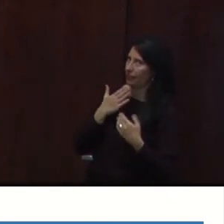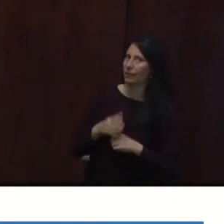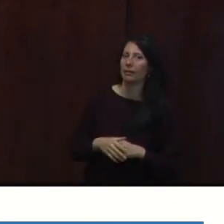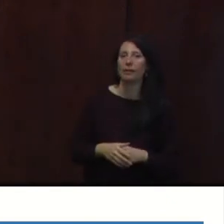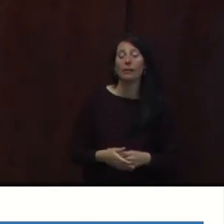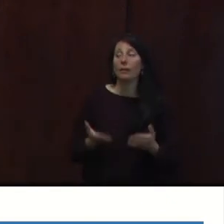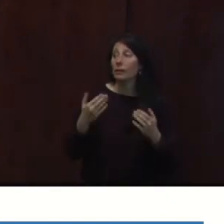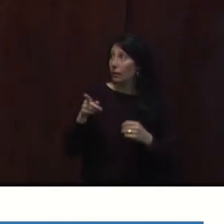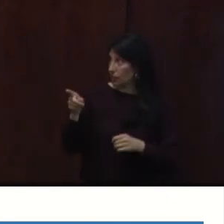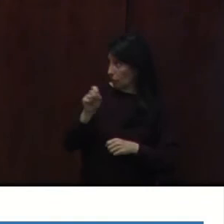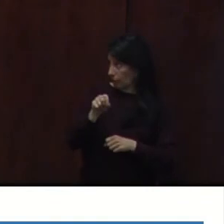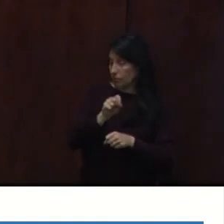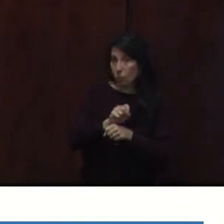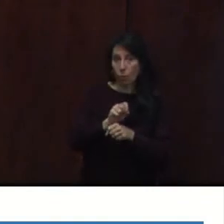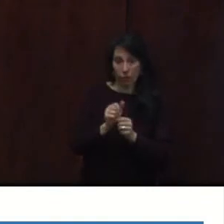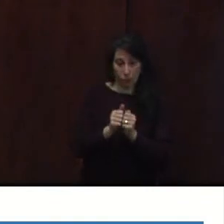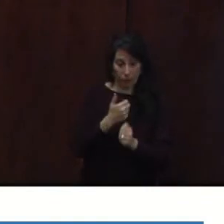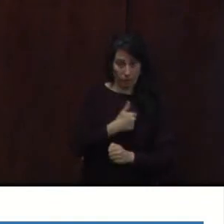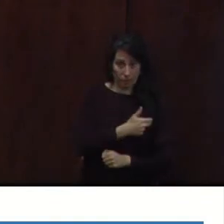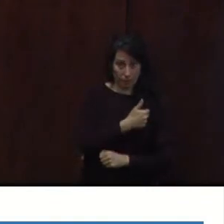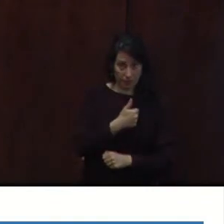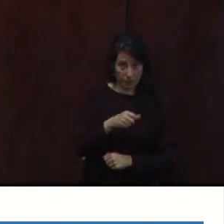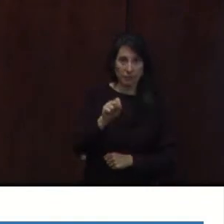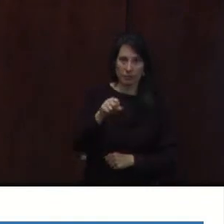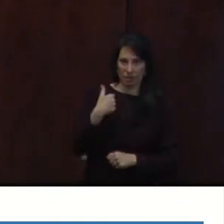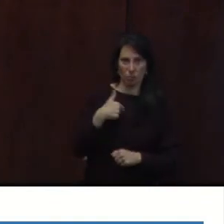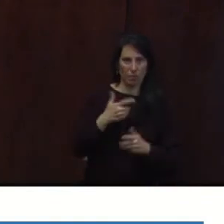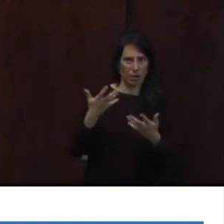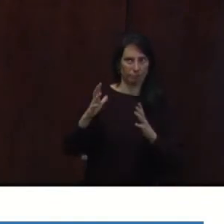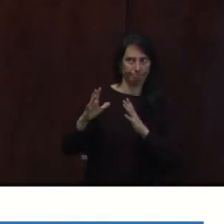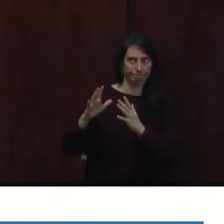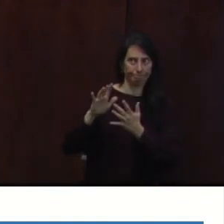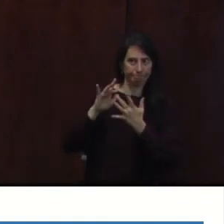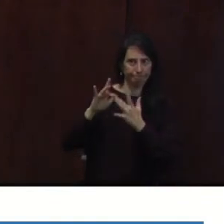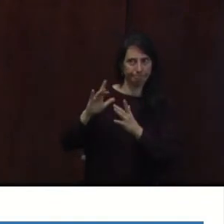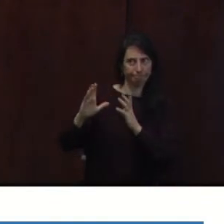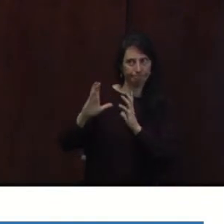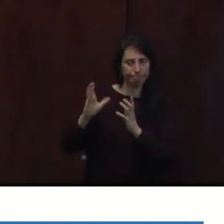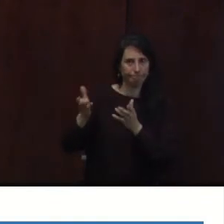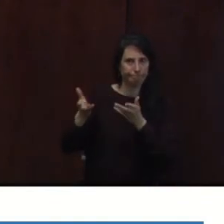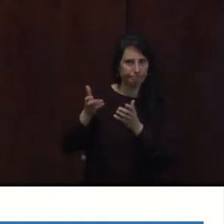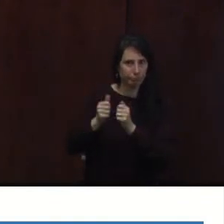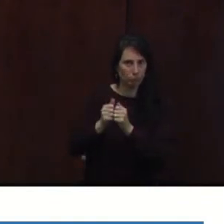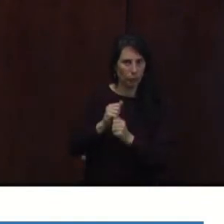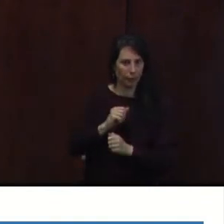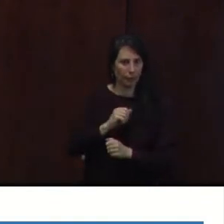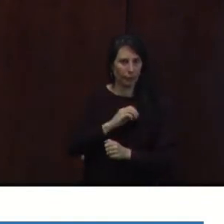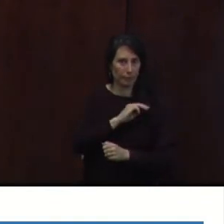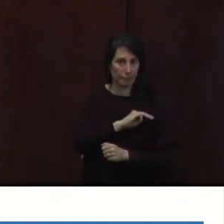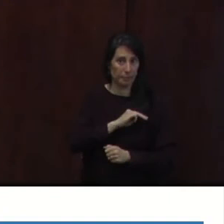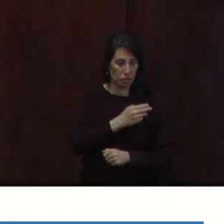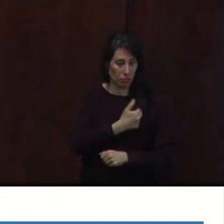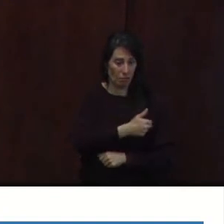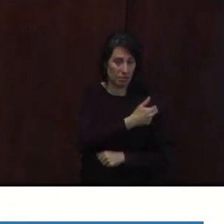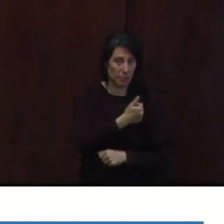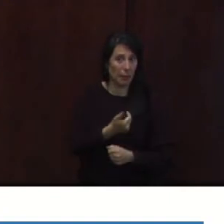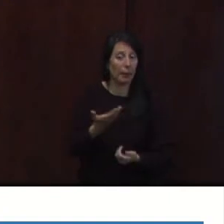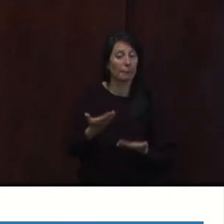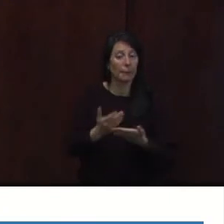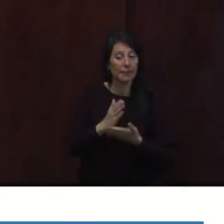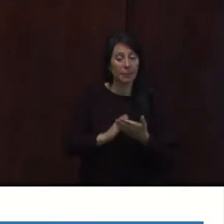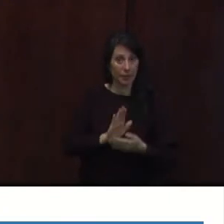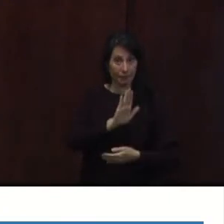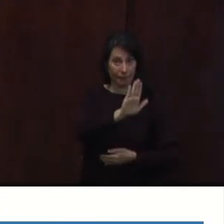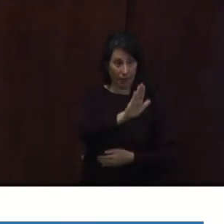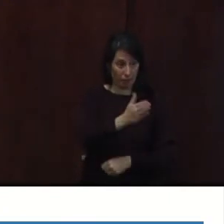hospital, yes, we have been in talks with Mission Hospital about how they may be able to utilize some of their vaccine